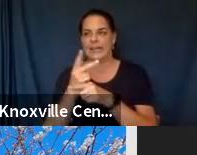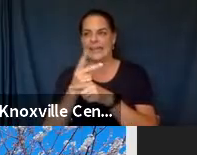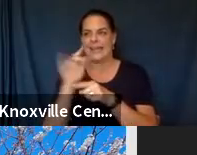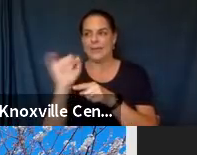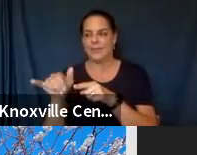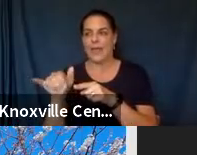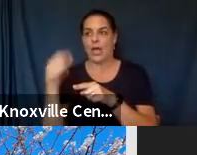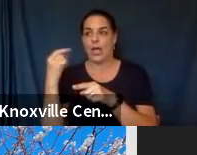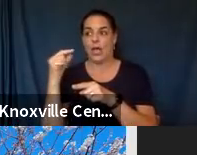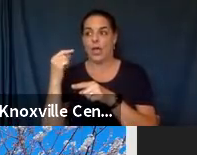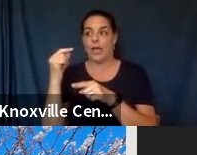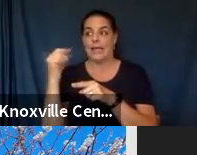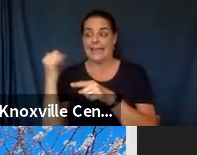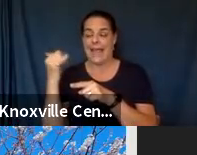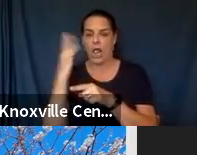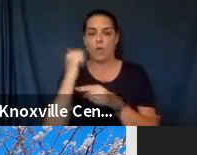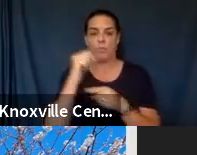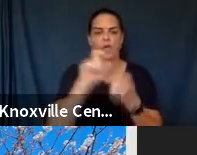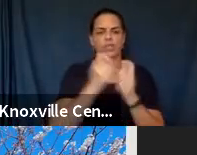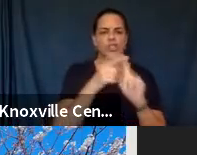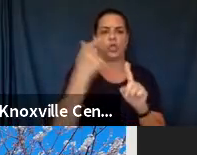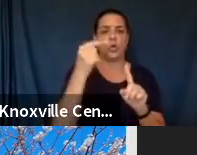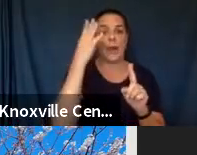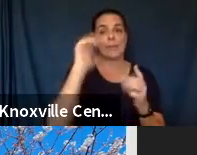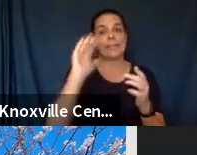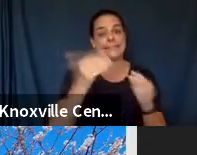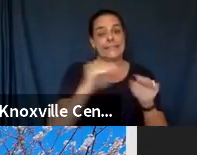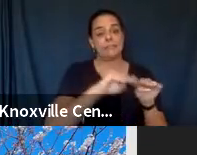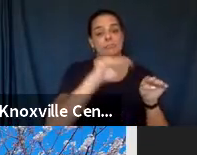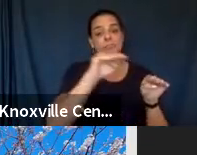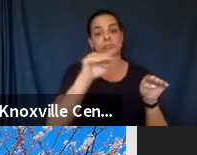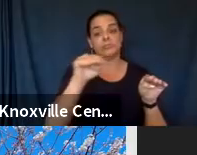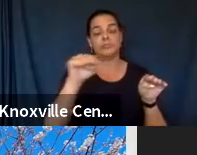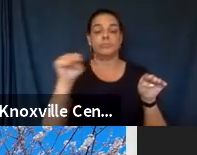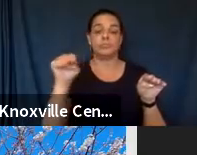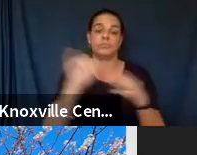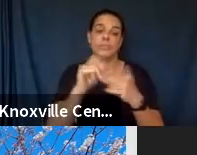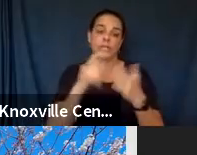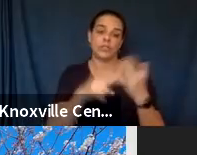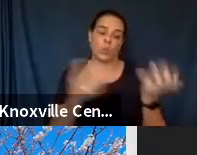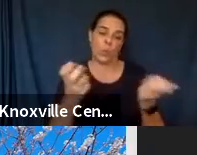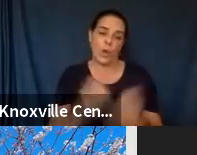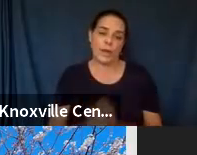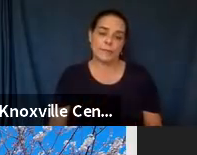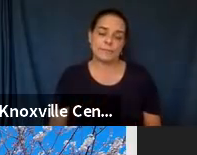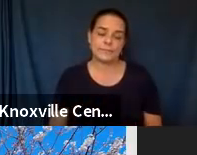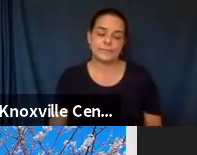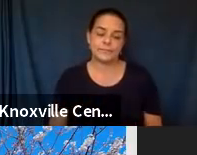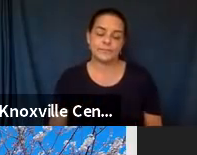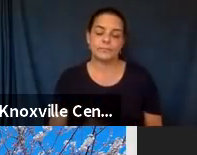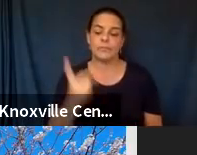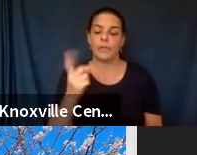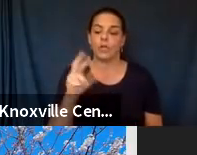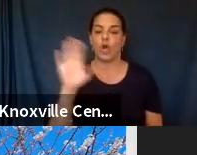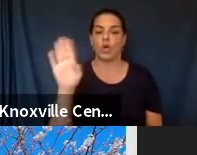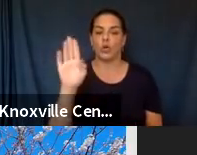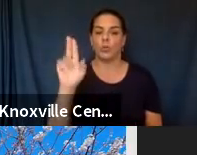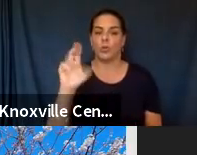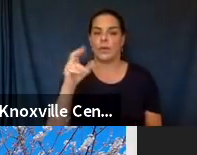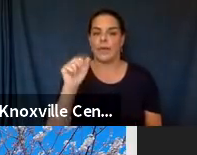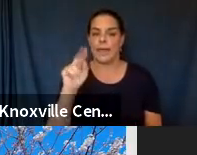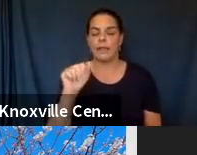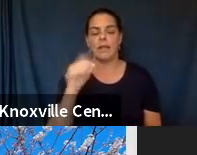it does seem to be stabilizing, which is what the metric looks for in addition to improving. Well, I think the other thing that